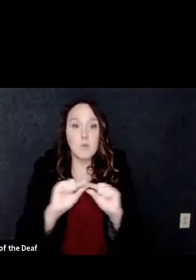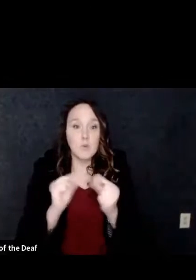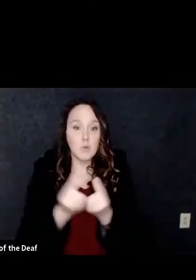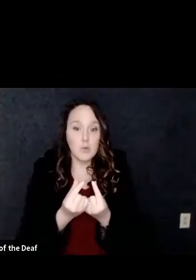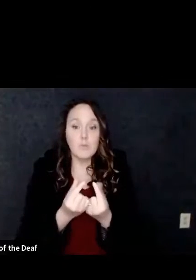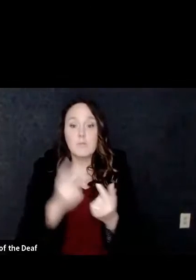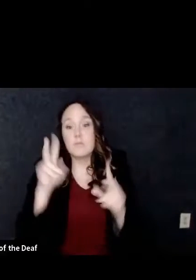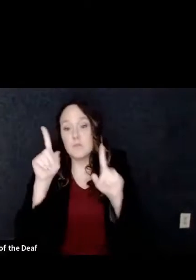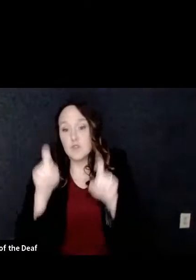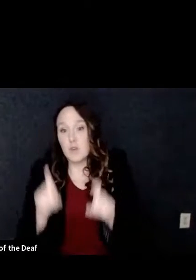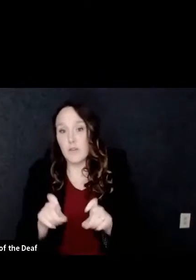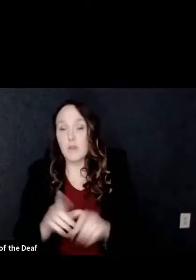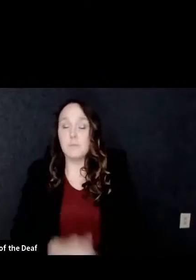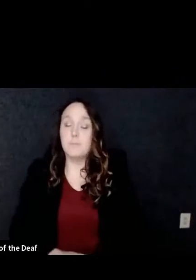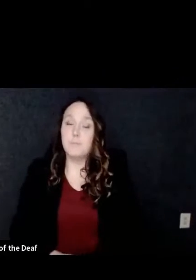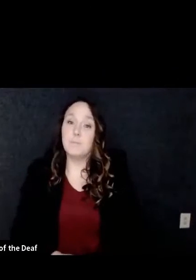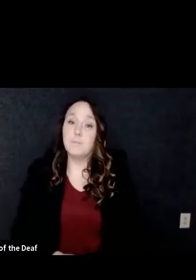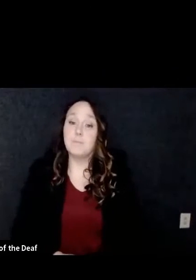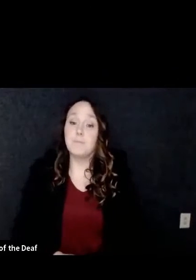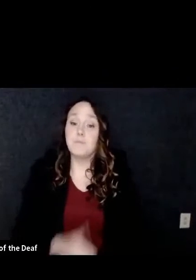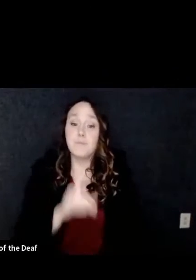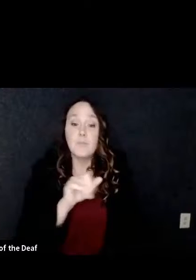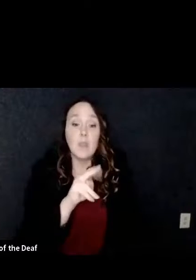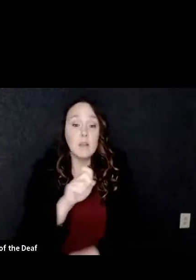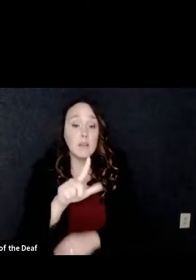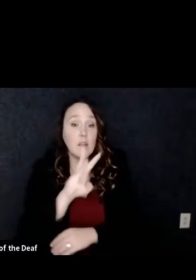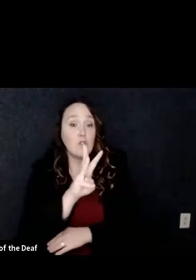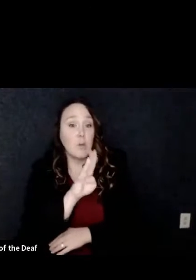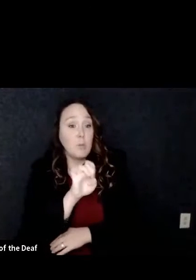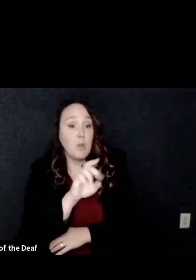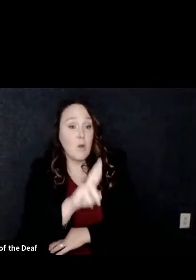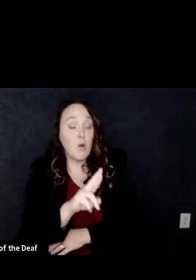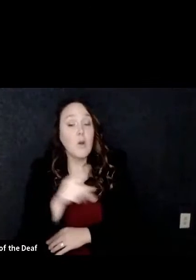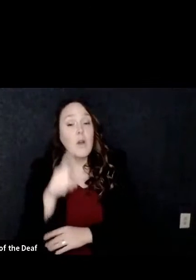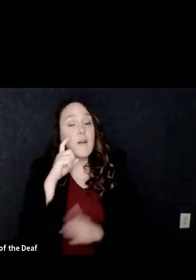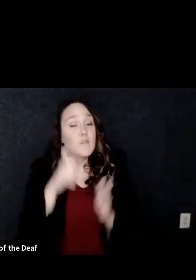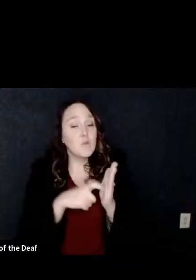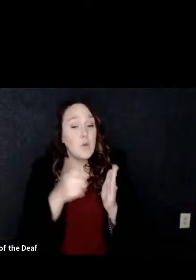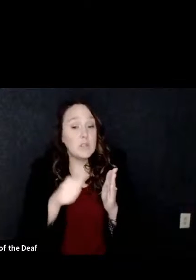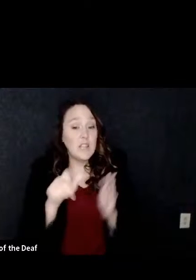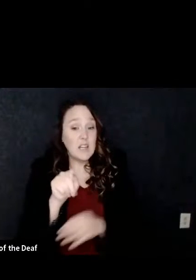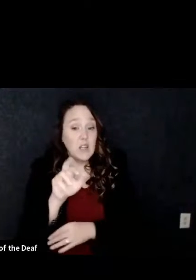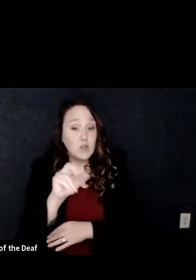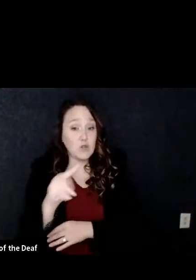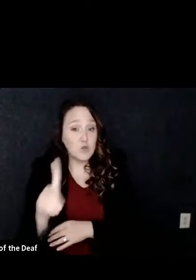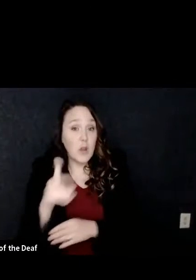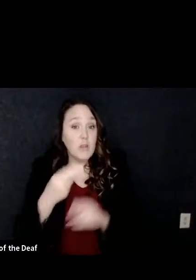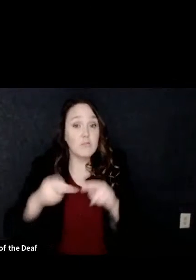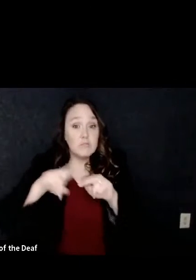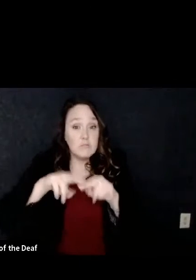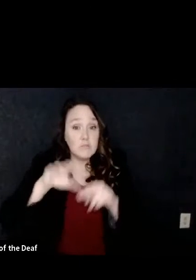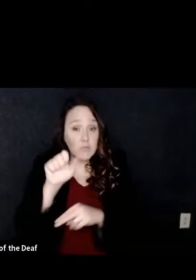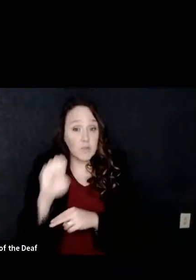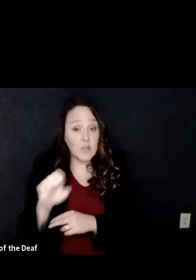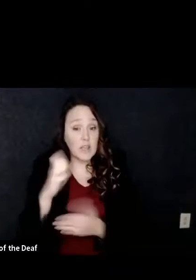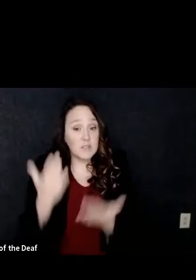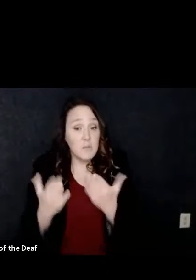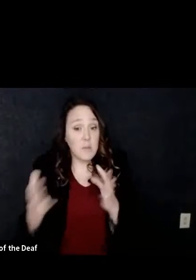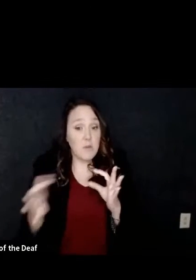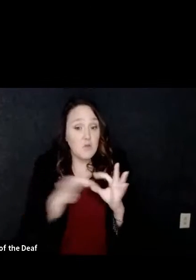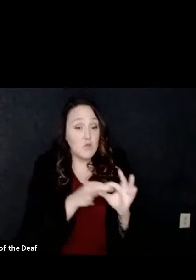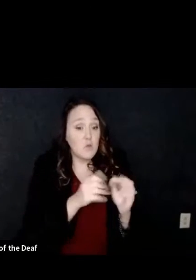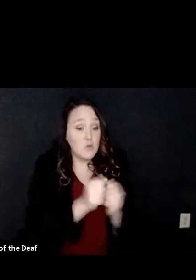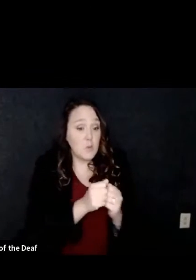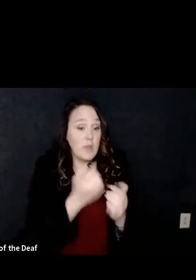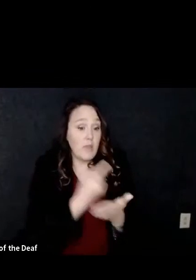the statewide survey. From Daniel with WBIR, have you noticed any trends or bumps in cases that could be associated with last